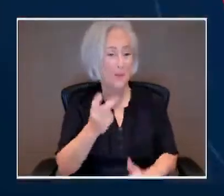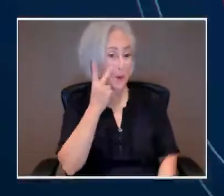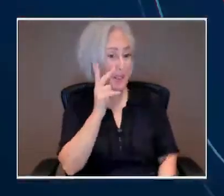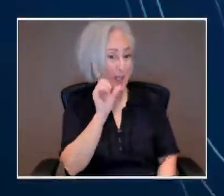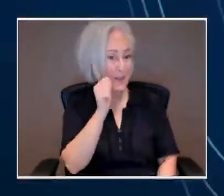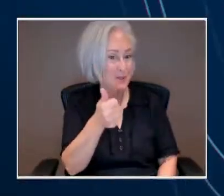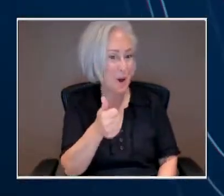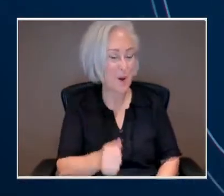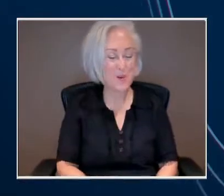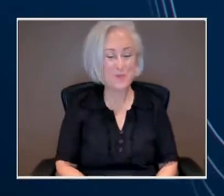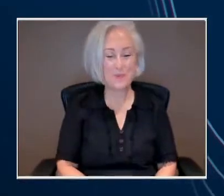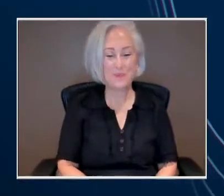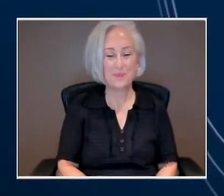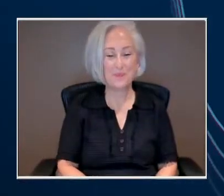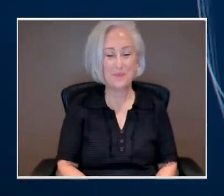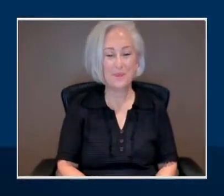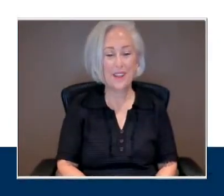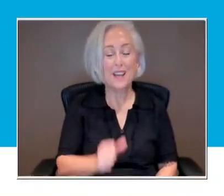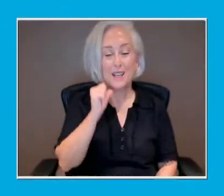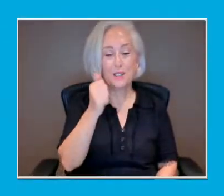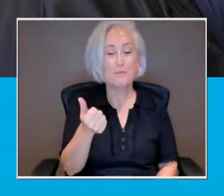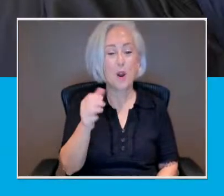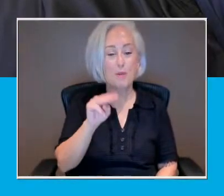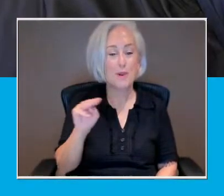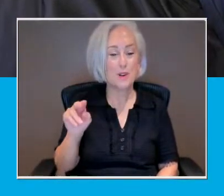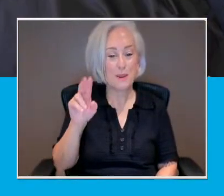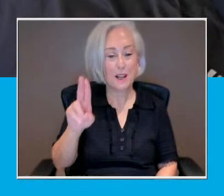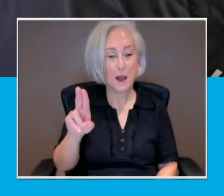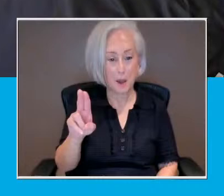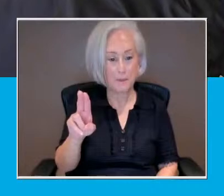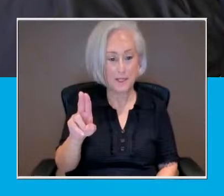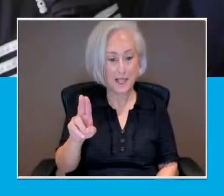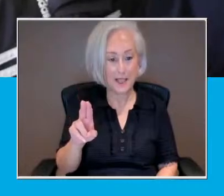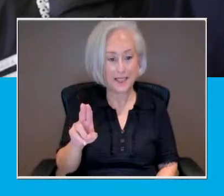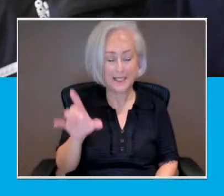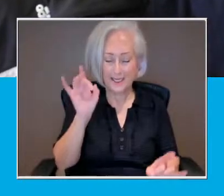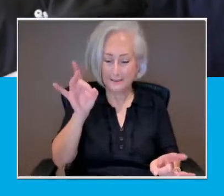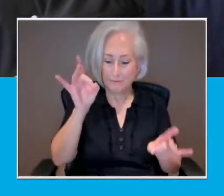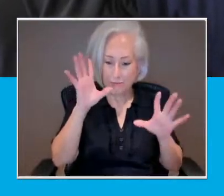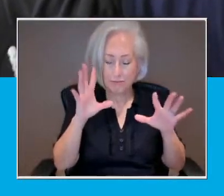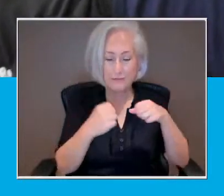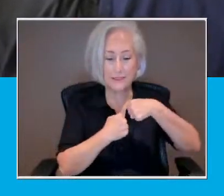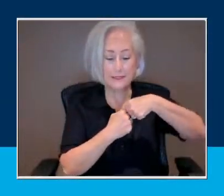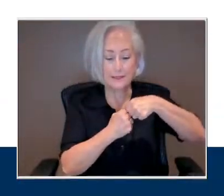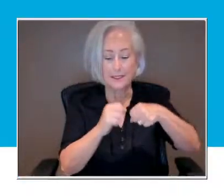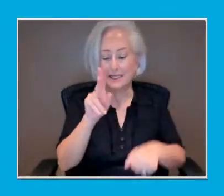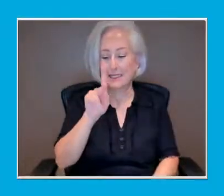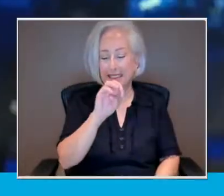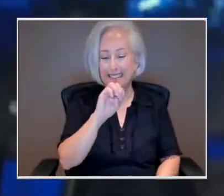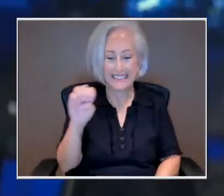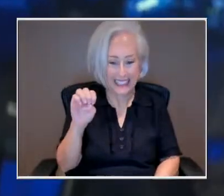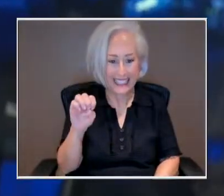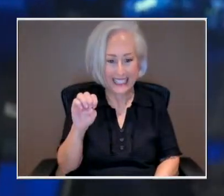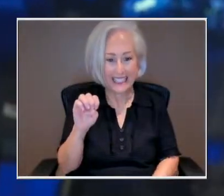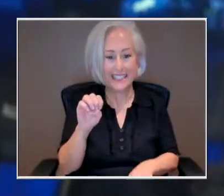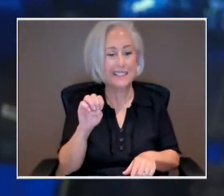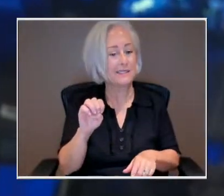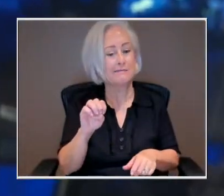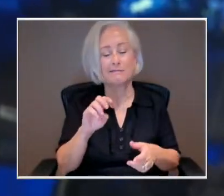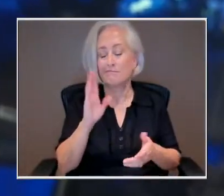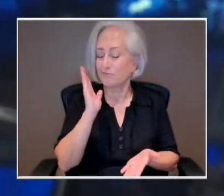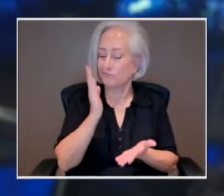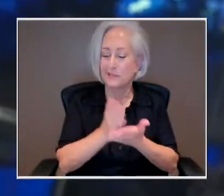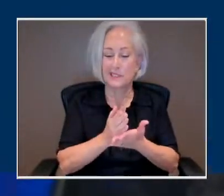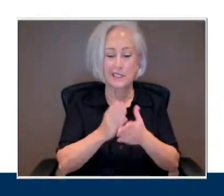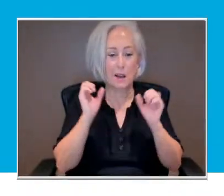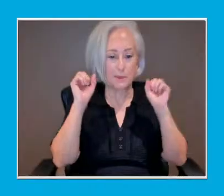Coming up tomorrow on the Morning Medical Update, a devastating knee injury sidelines a 16-year-old. I'm Jessica Lovell on the next